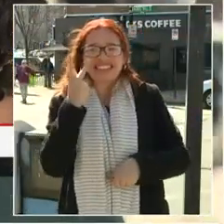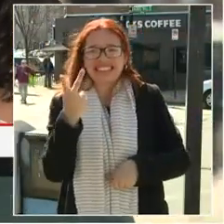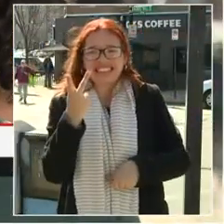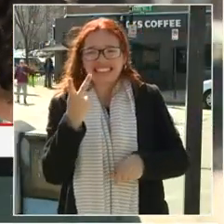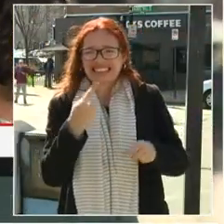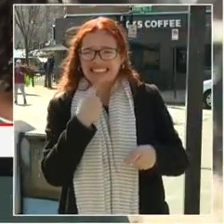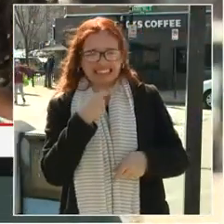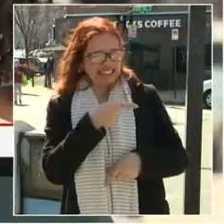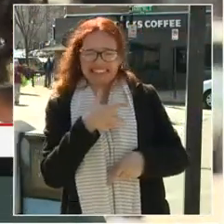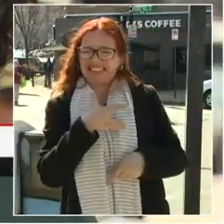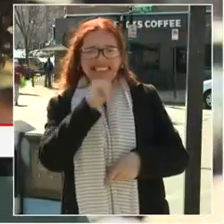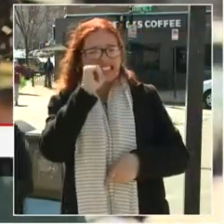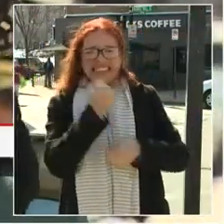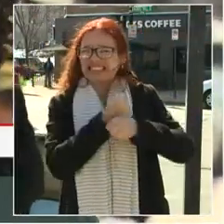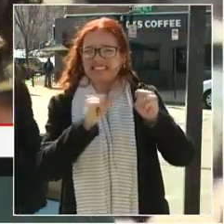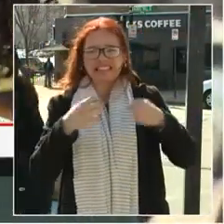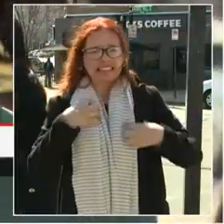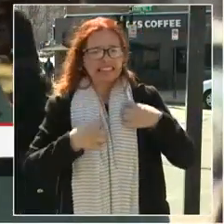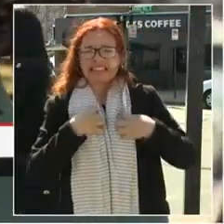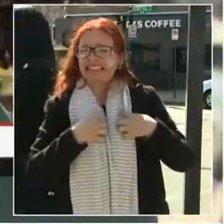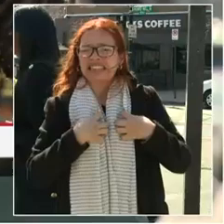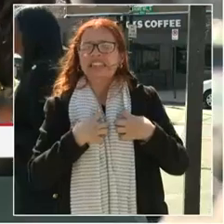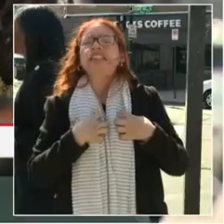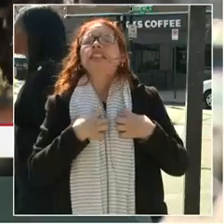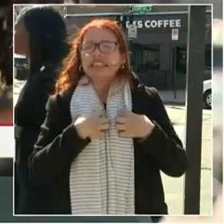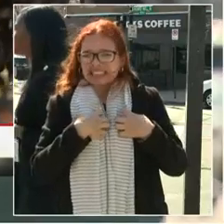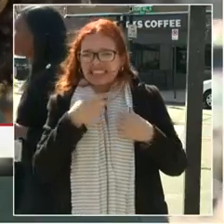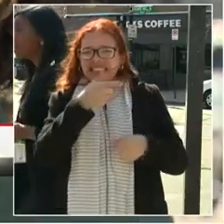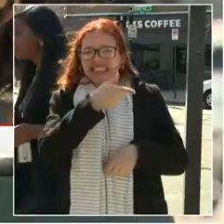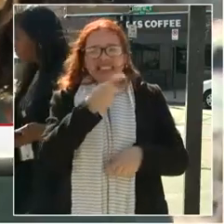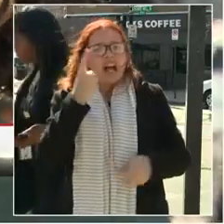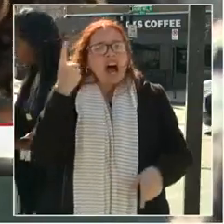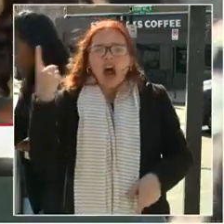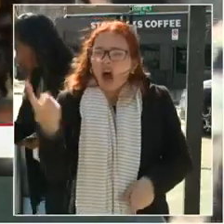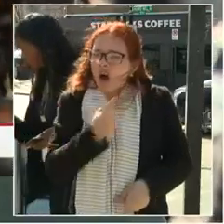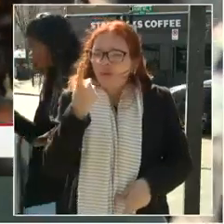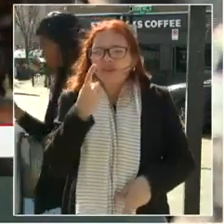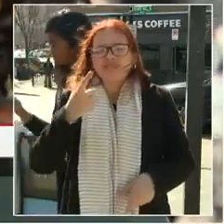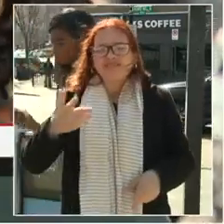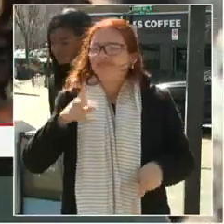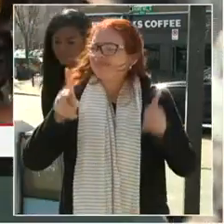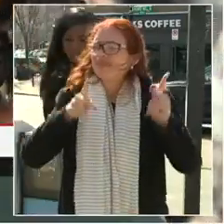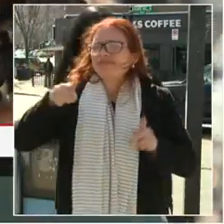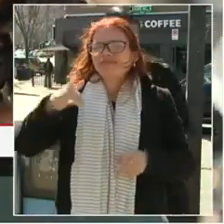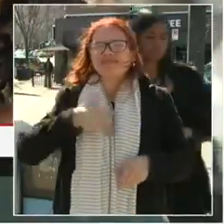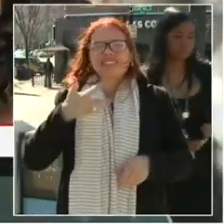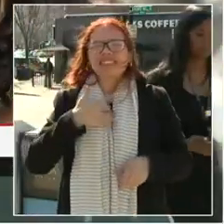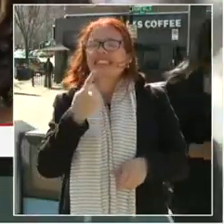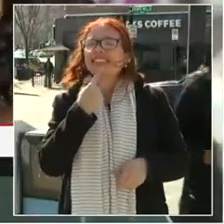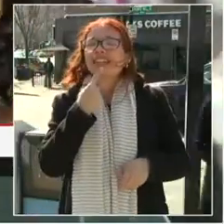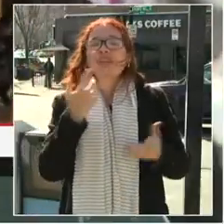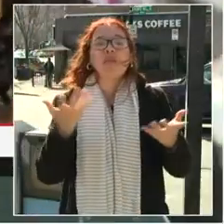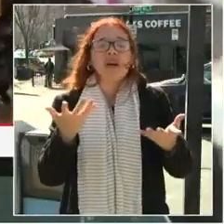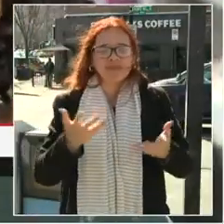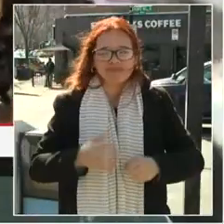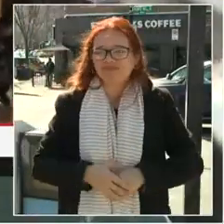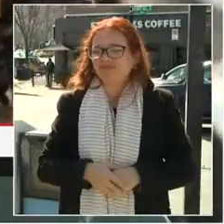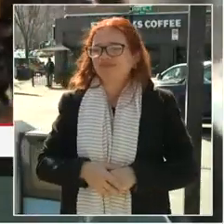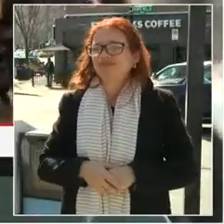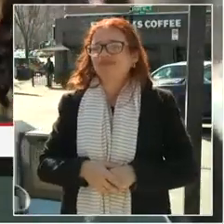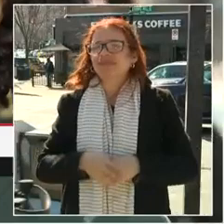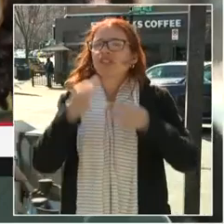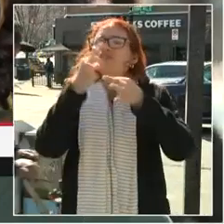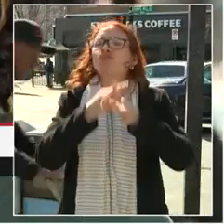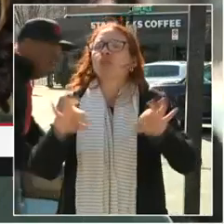visiting D.C. all the time, and what people are typically talking to us about are the free museums they